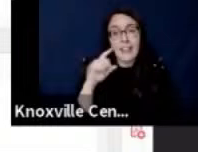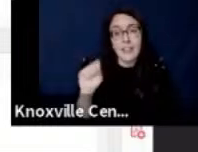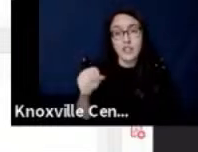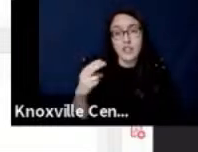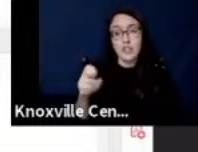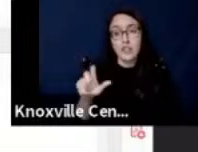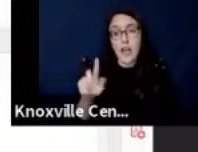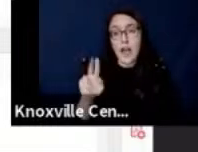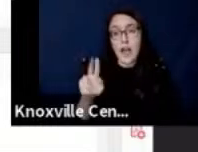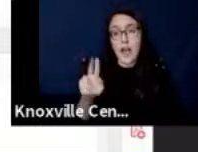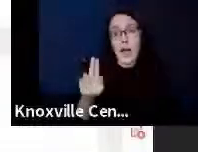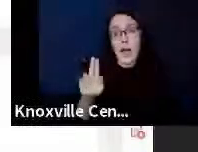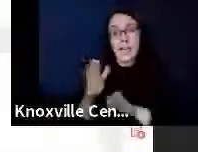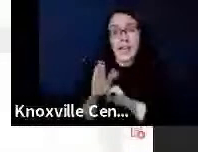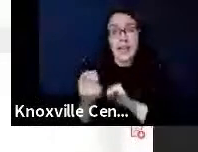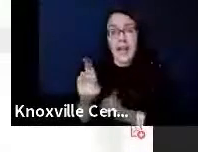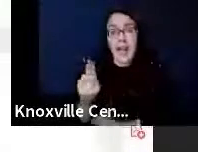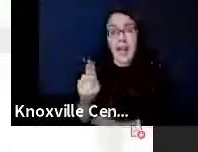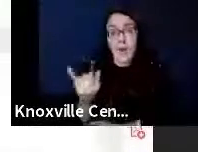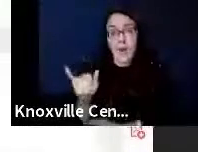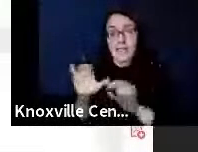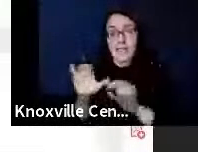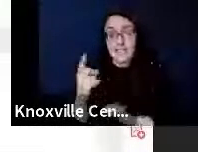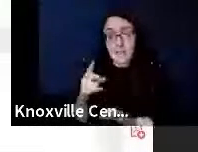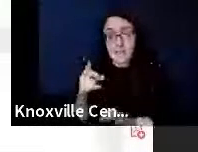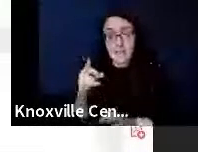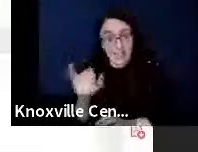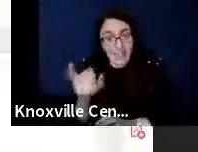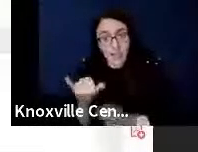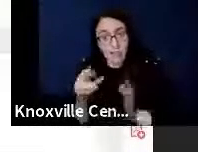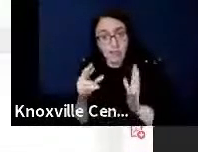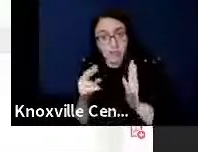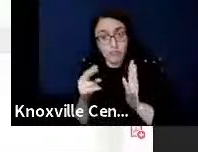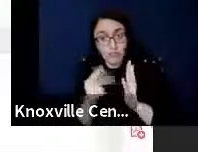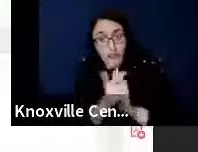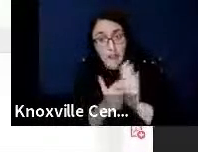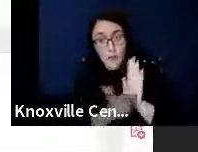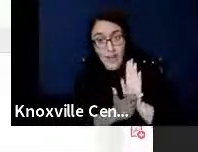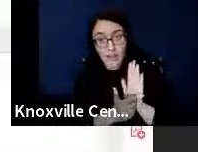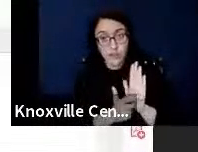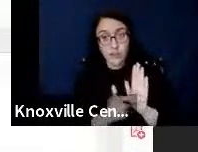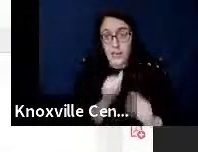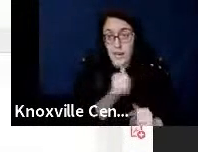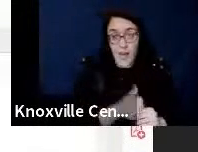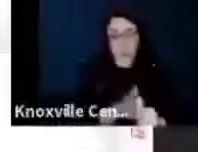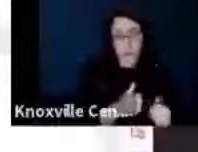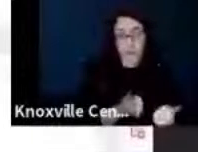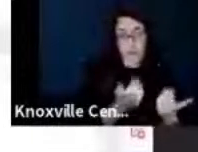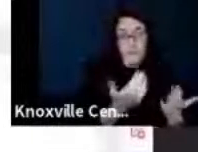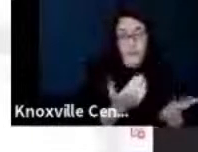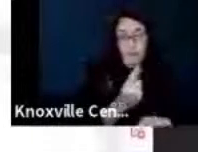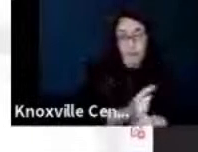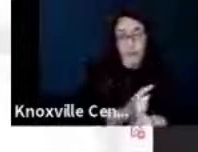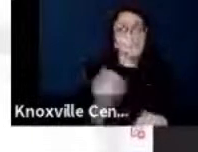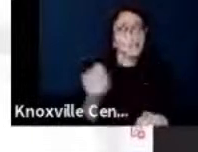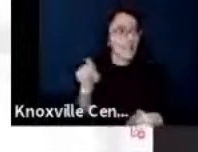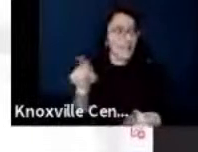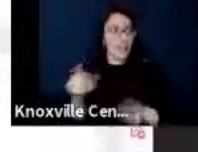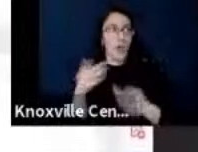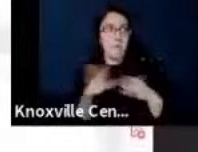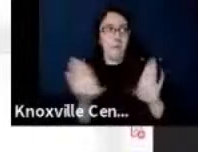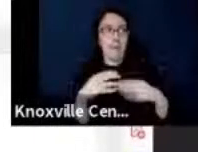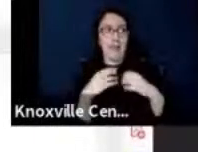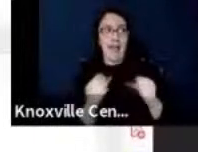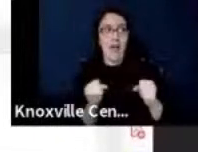are regulations. They're not just recommendations. Does anybody know? Yeah, they are regulations. They're actually public health